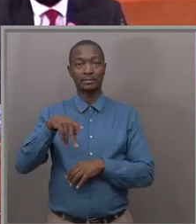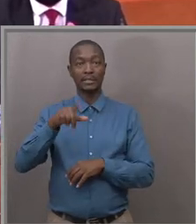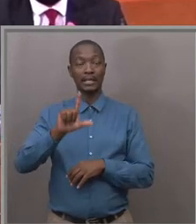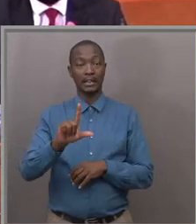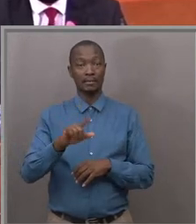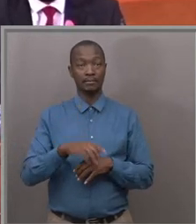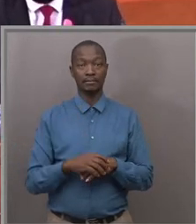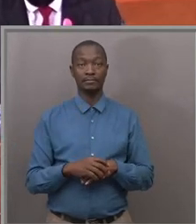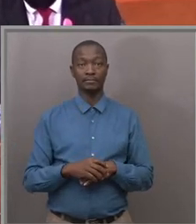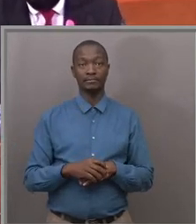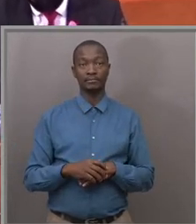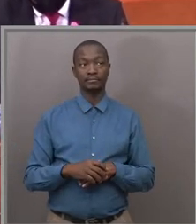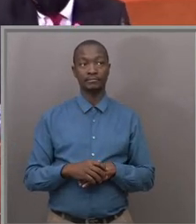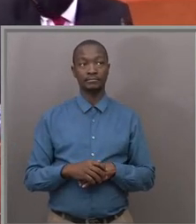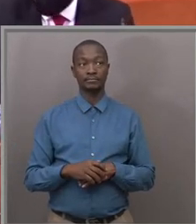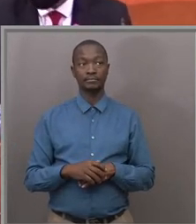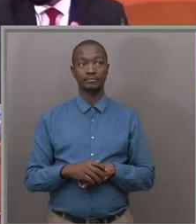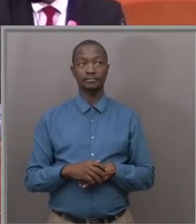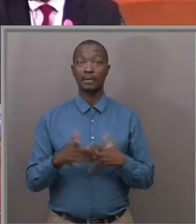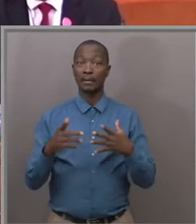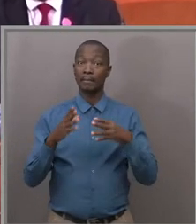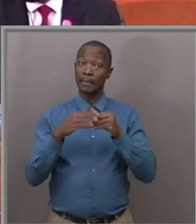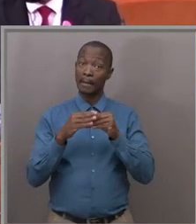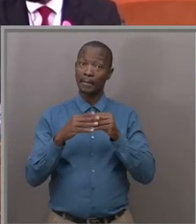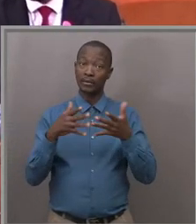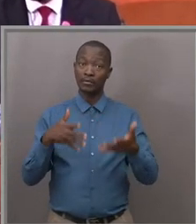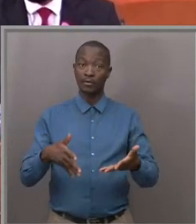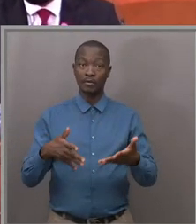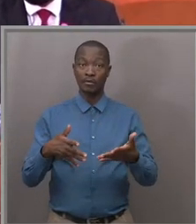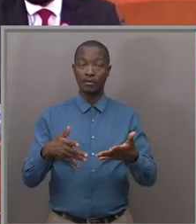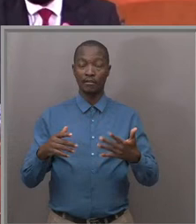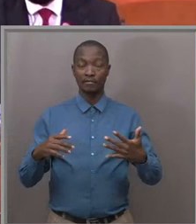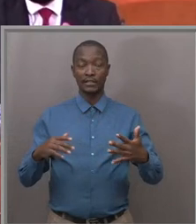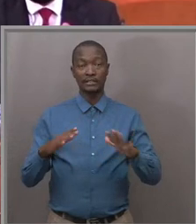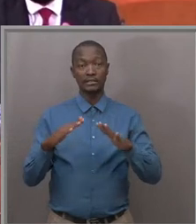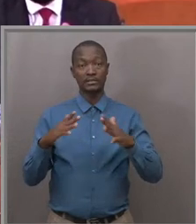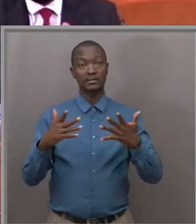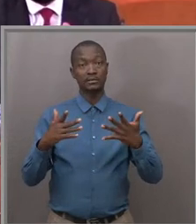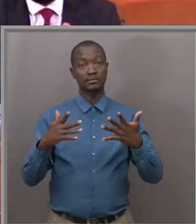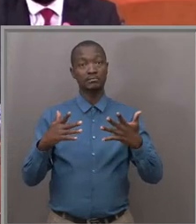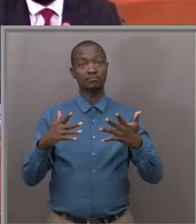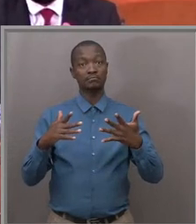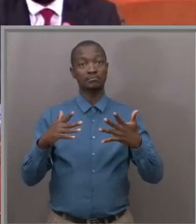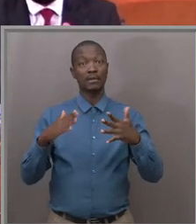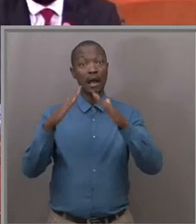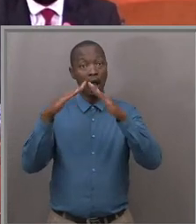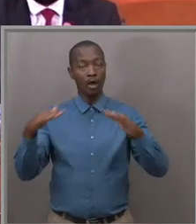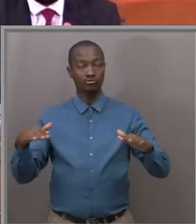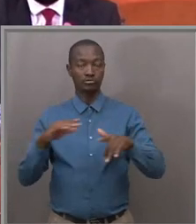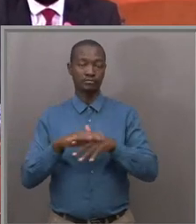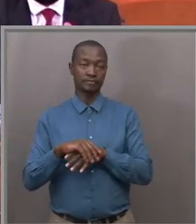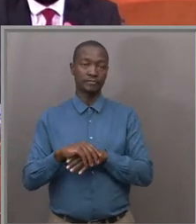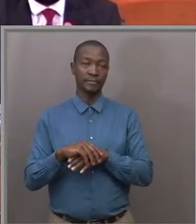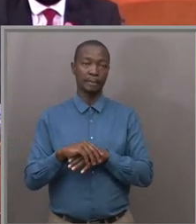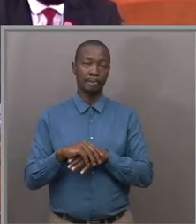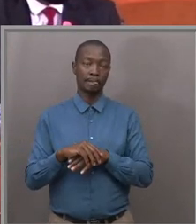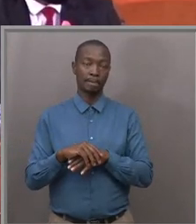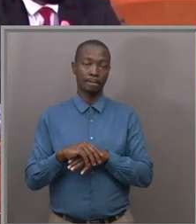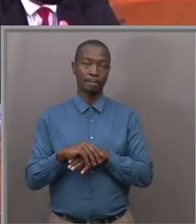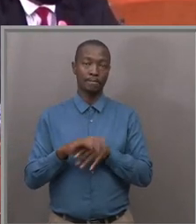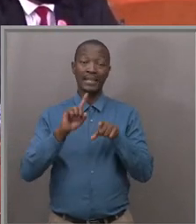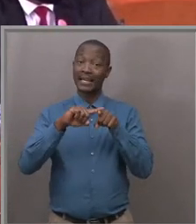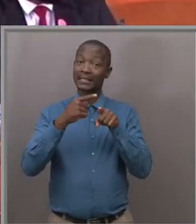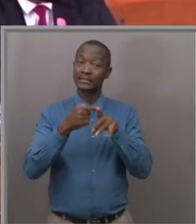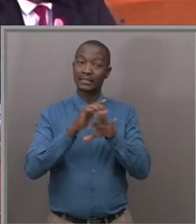honorable members of this august house, executive mayors and the speakers of